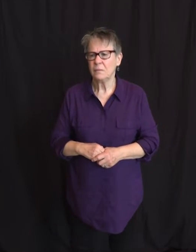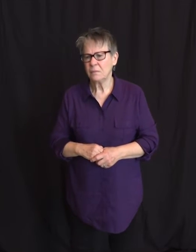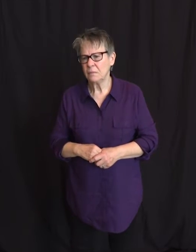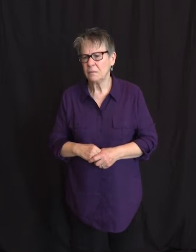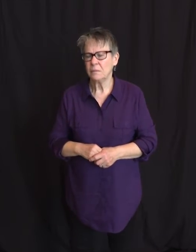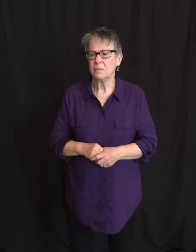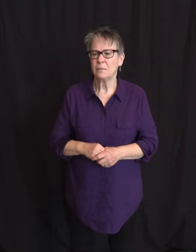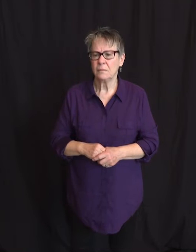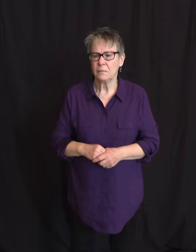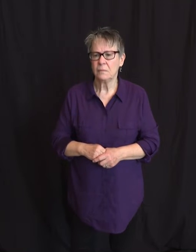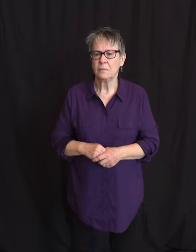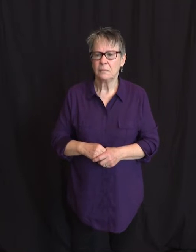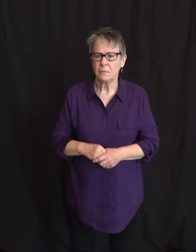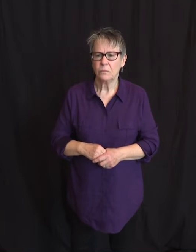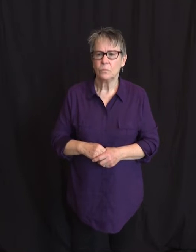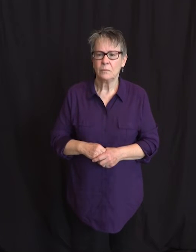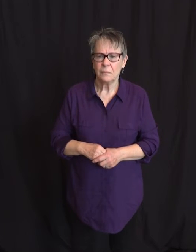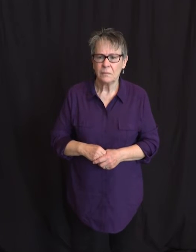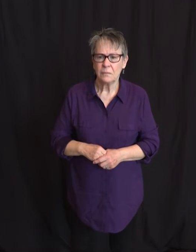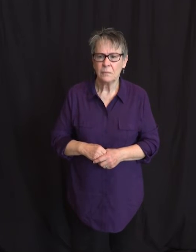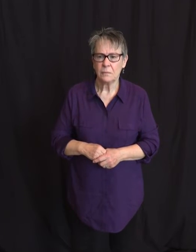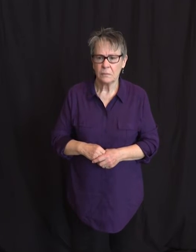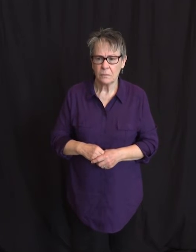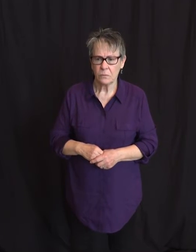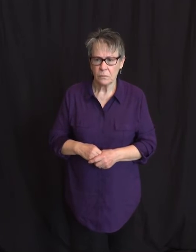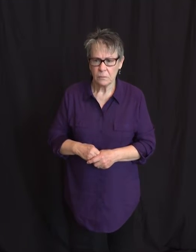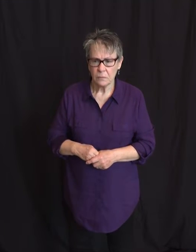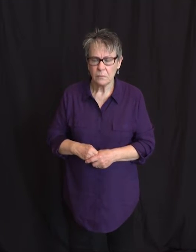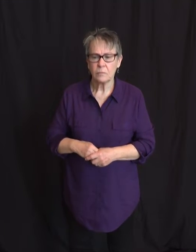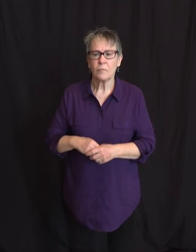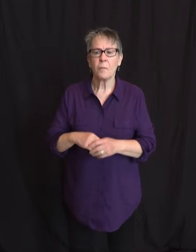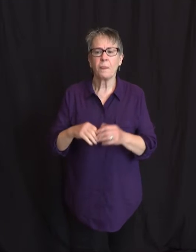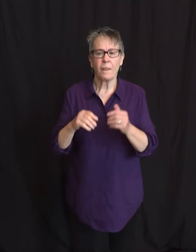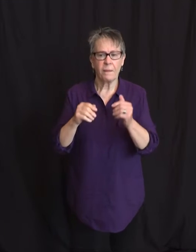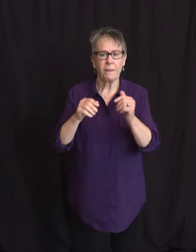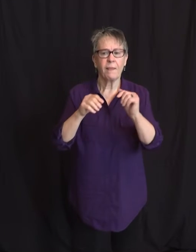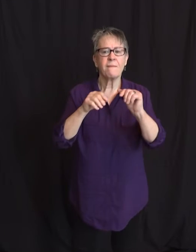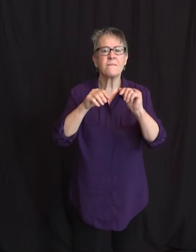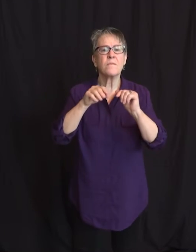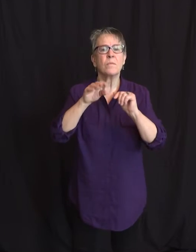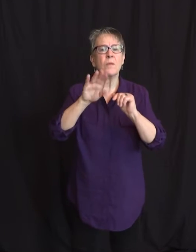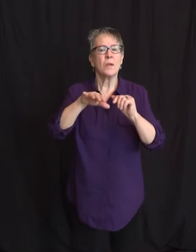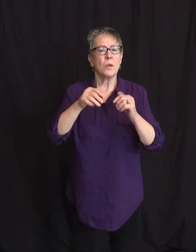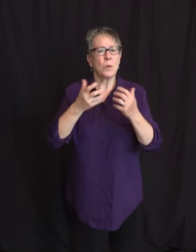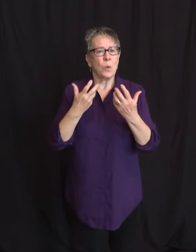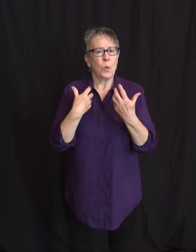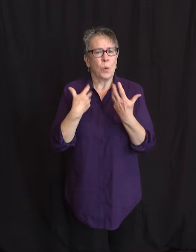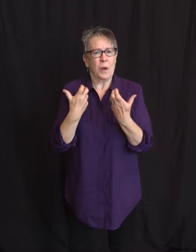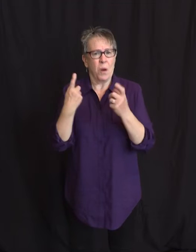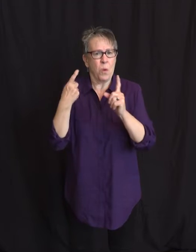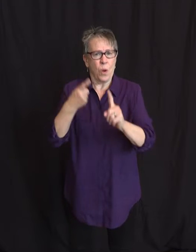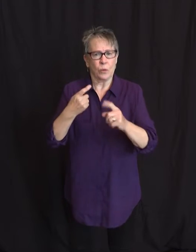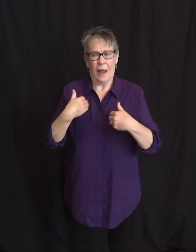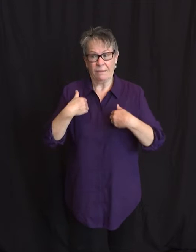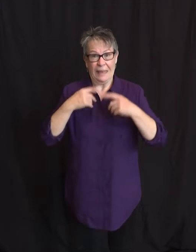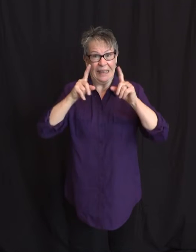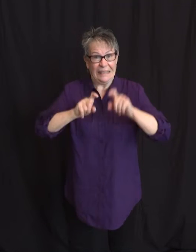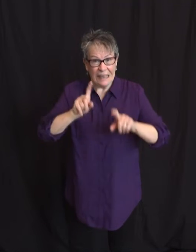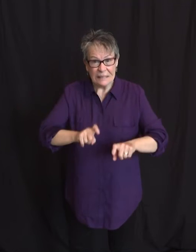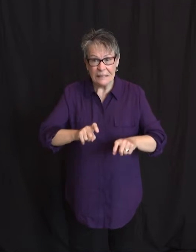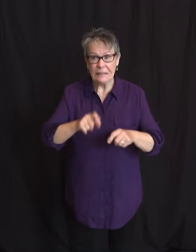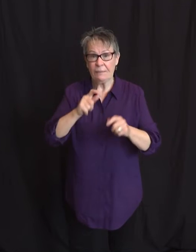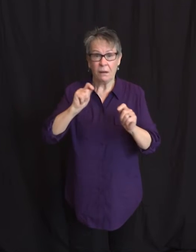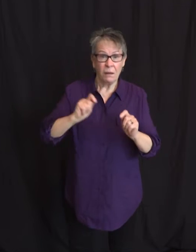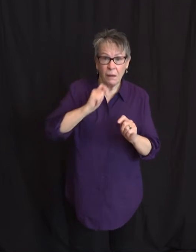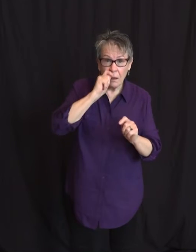to detect the virus, which is the nasal swab or the spit test or so forth. Then you begin talking about doing the blood tests to look for